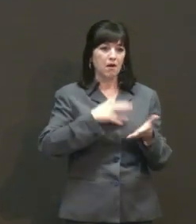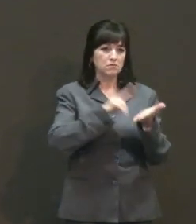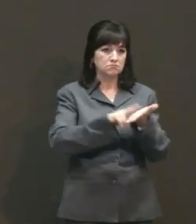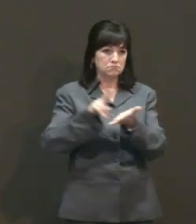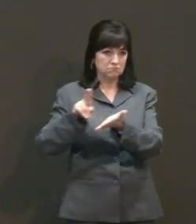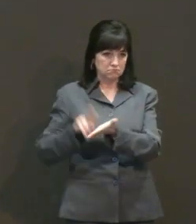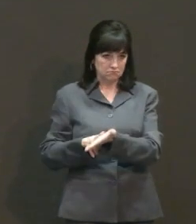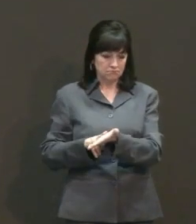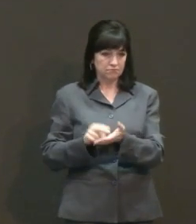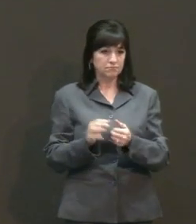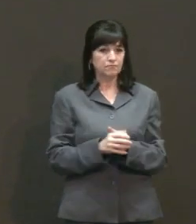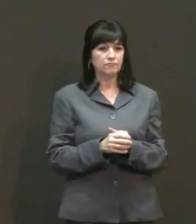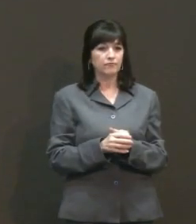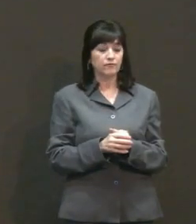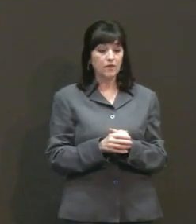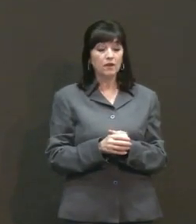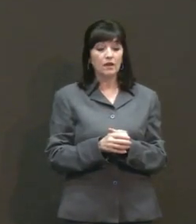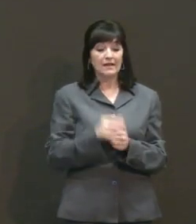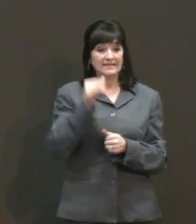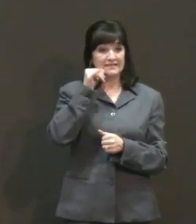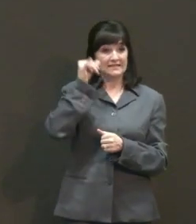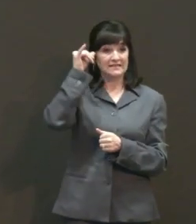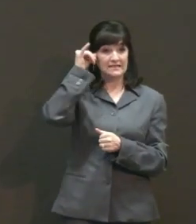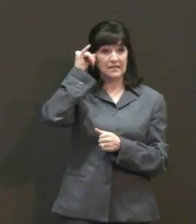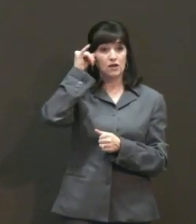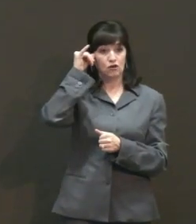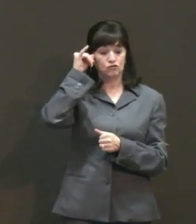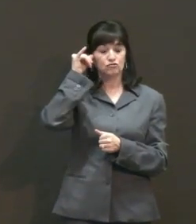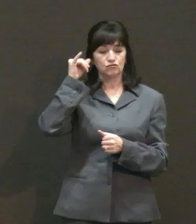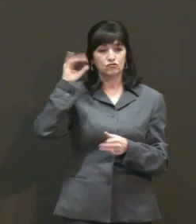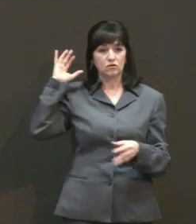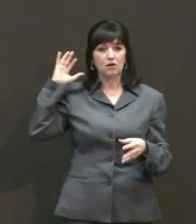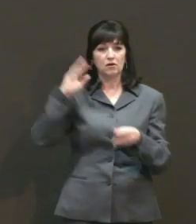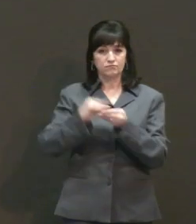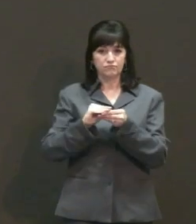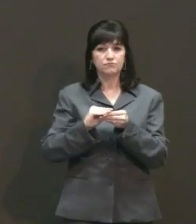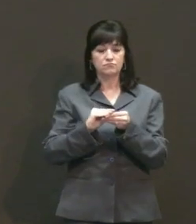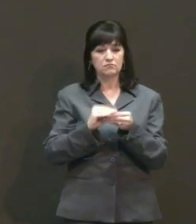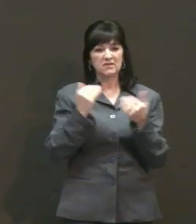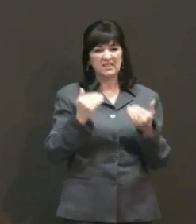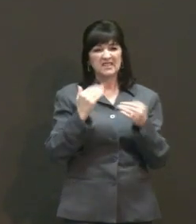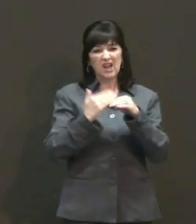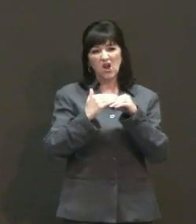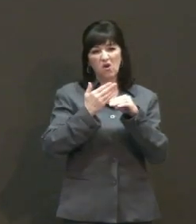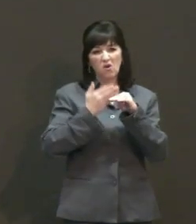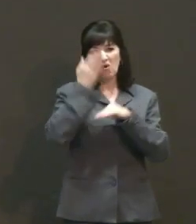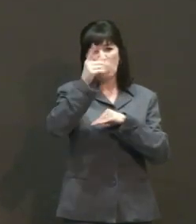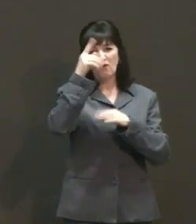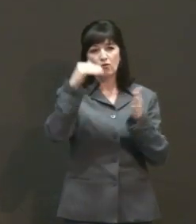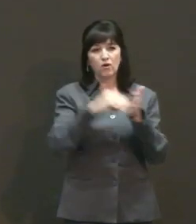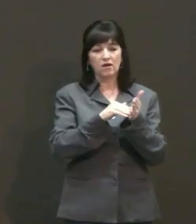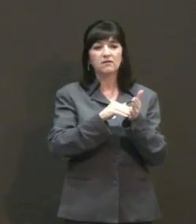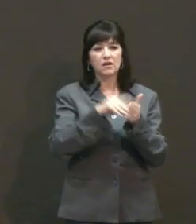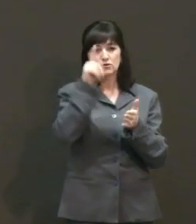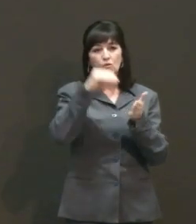yesterday, the number of total positive cases has grown over 1,000 to